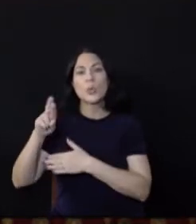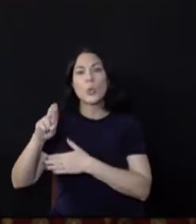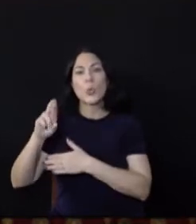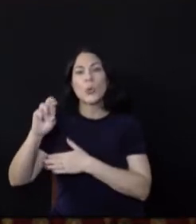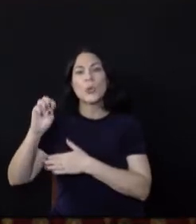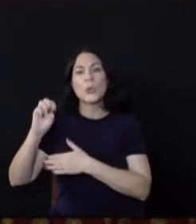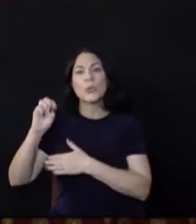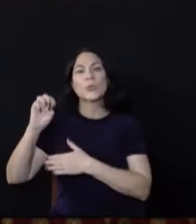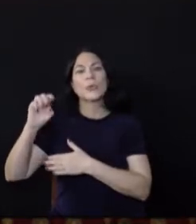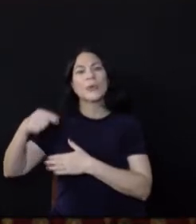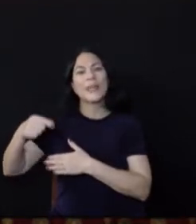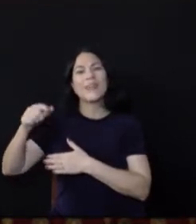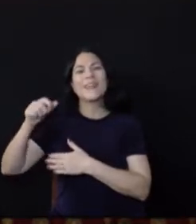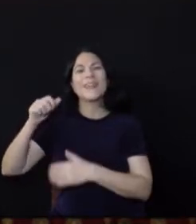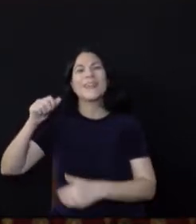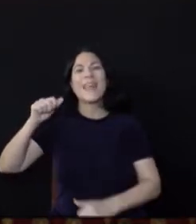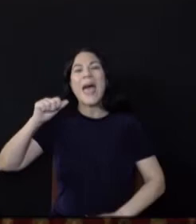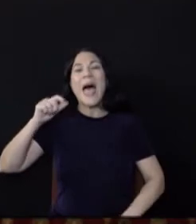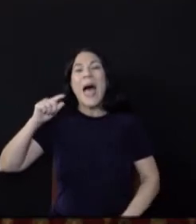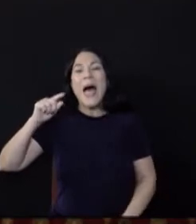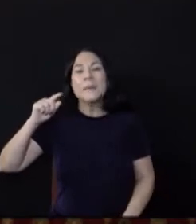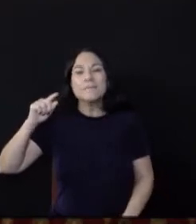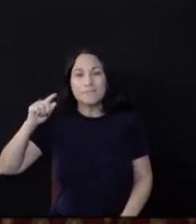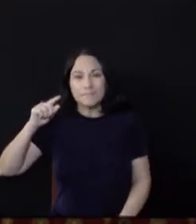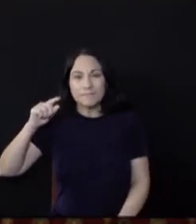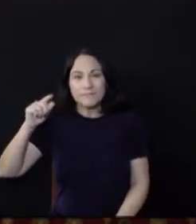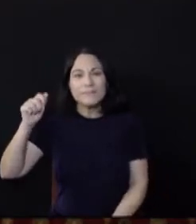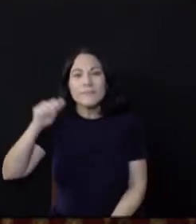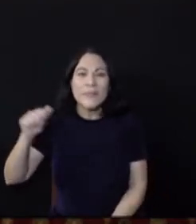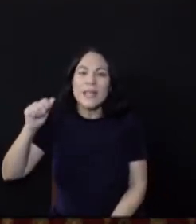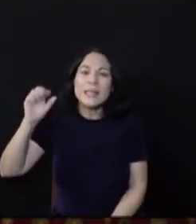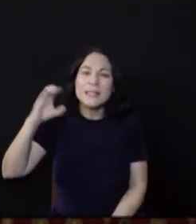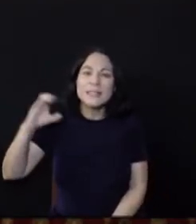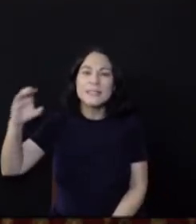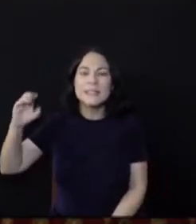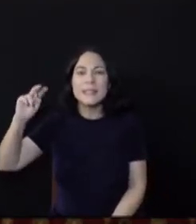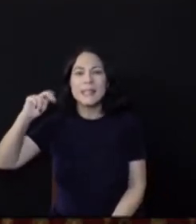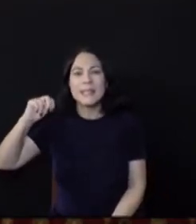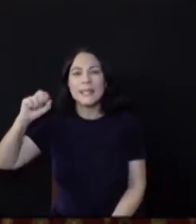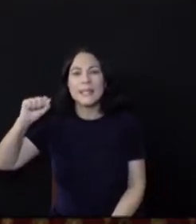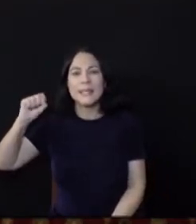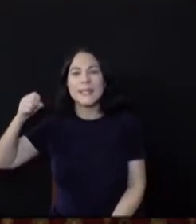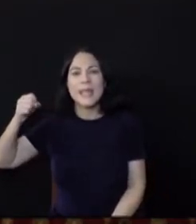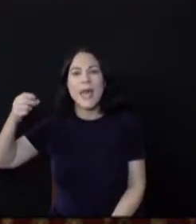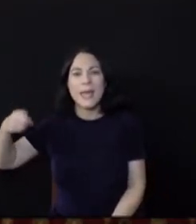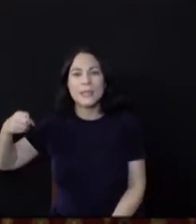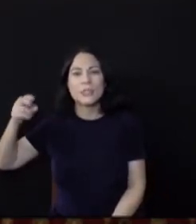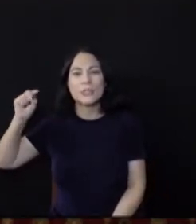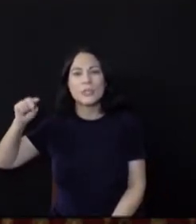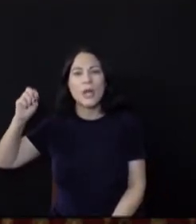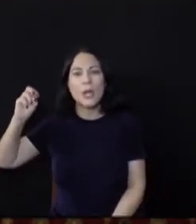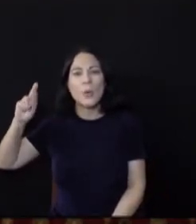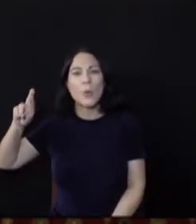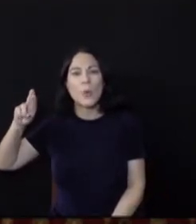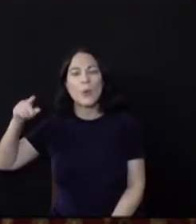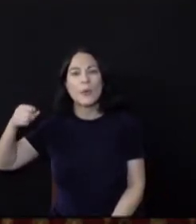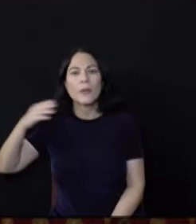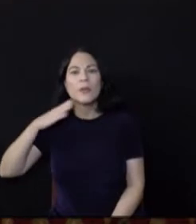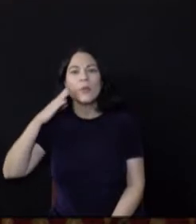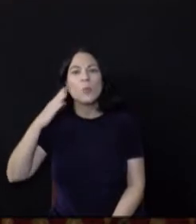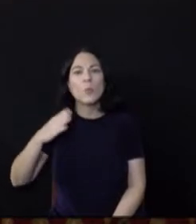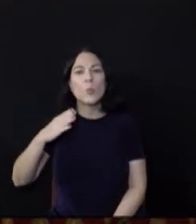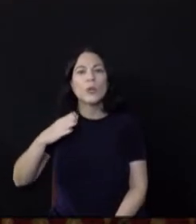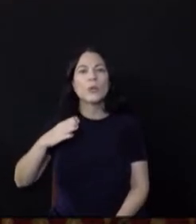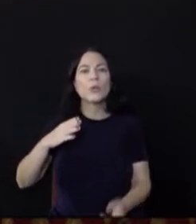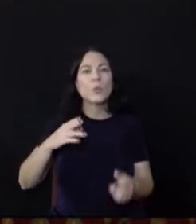greg@ccnash.org, and he will get you connected immediately with a group that's already meeting online with plans very soon to begin meeting